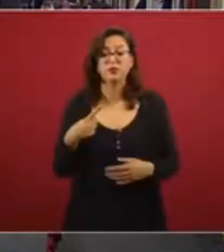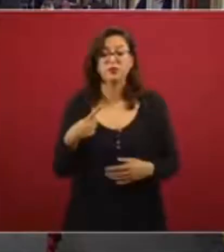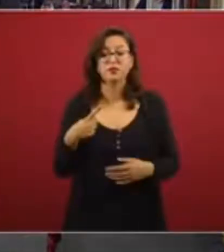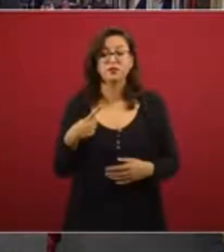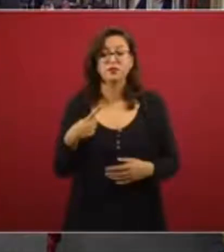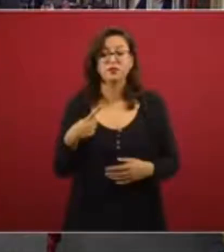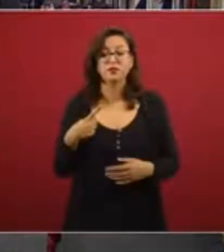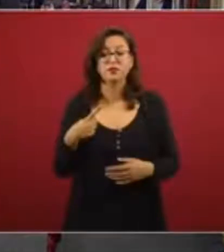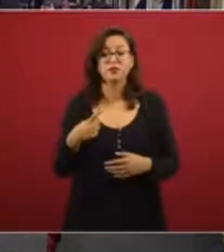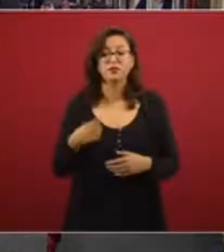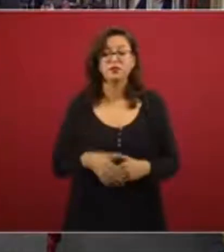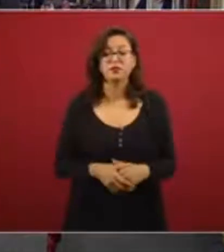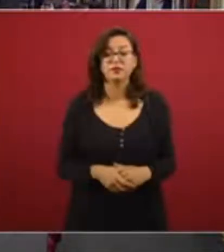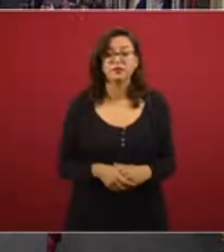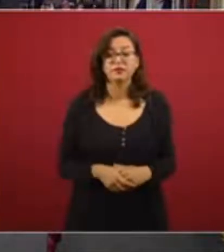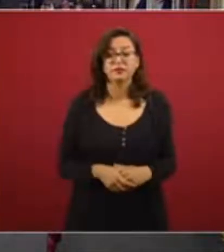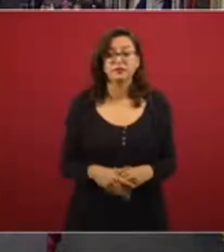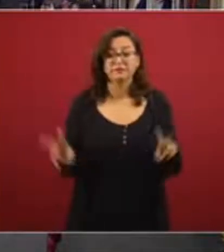ex-presidents,